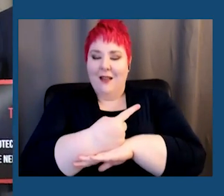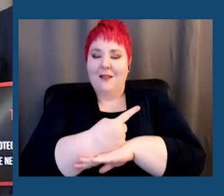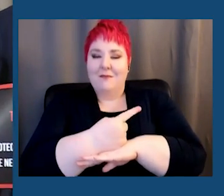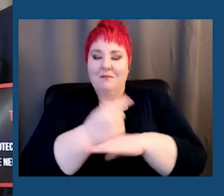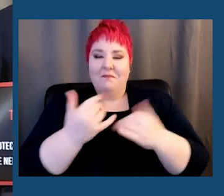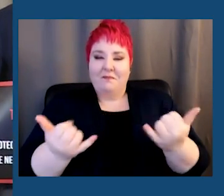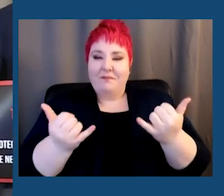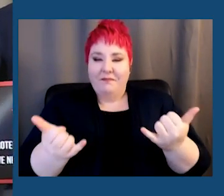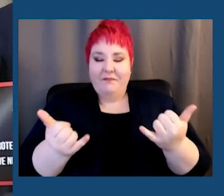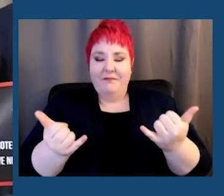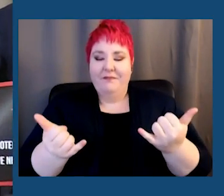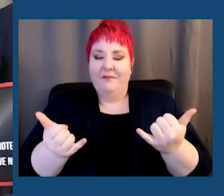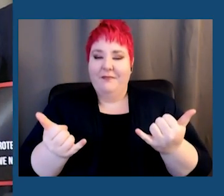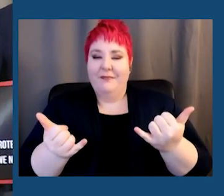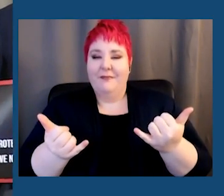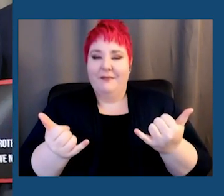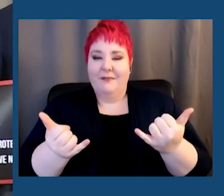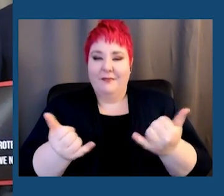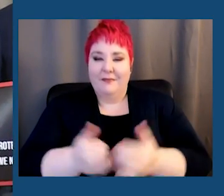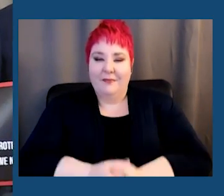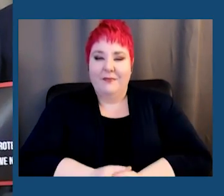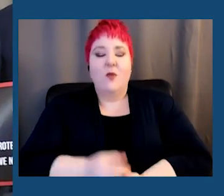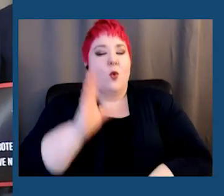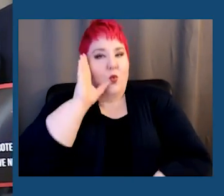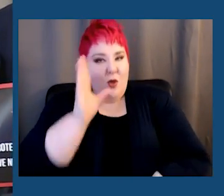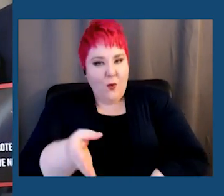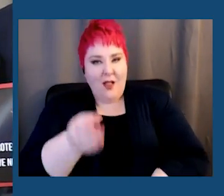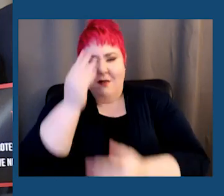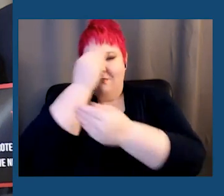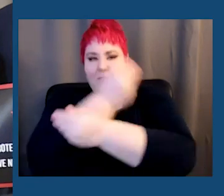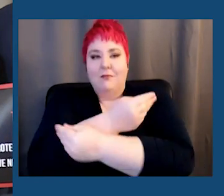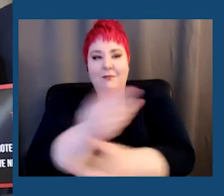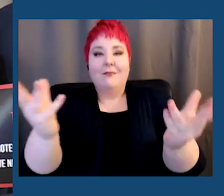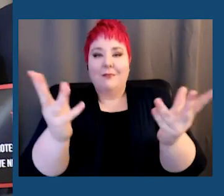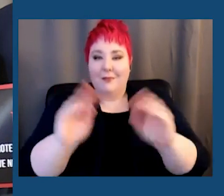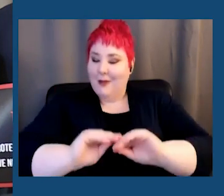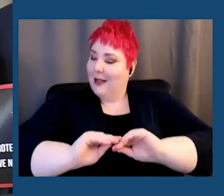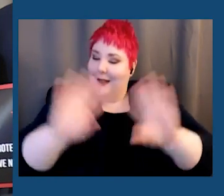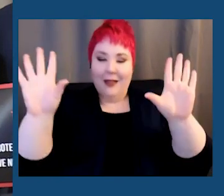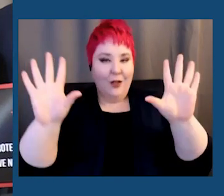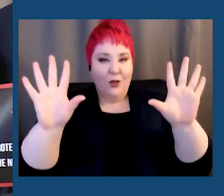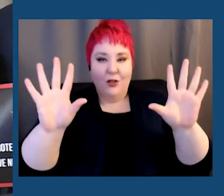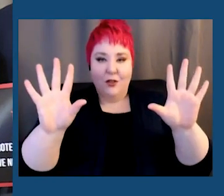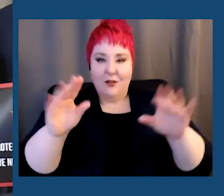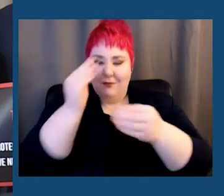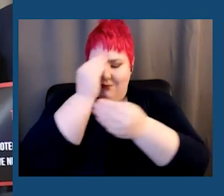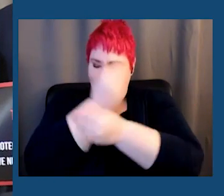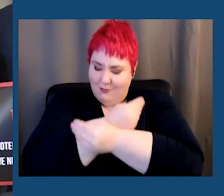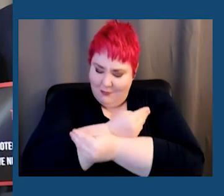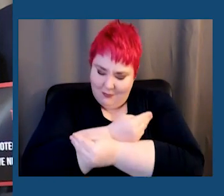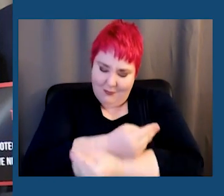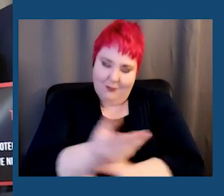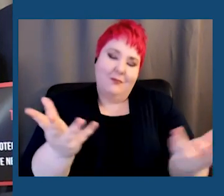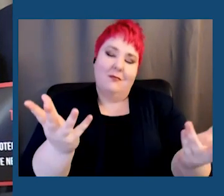Today we will send a message loud and clear. Loud and clear.